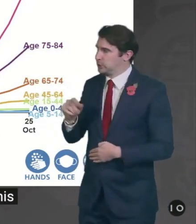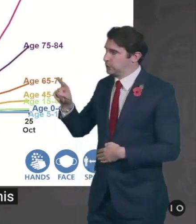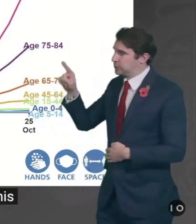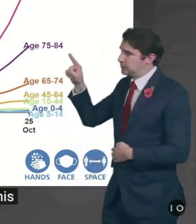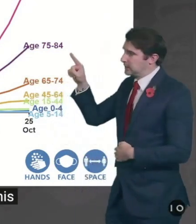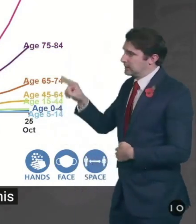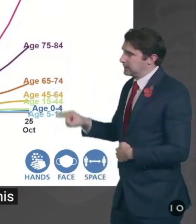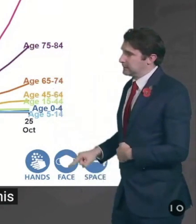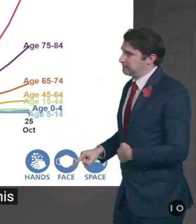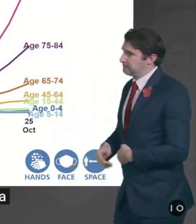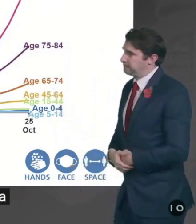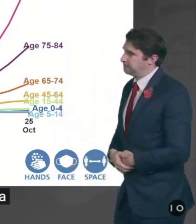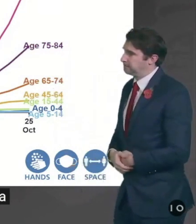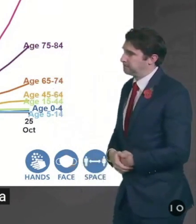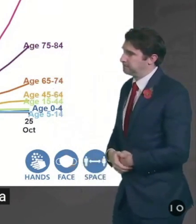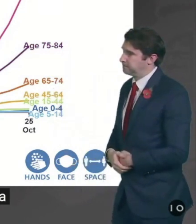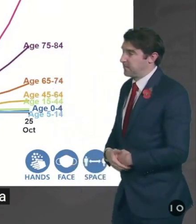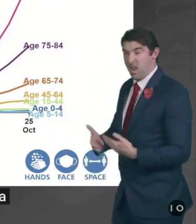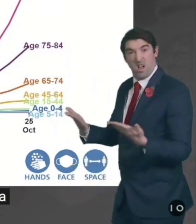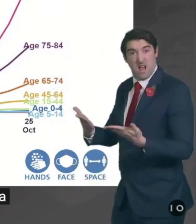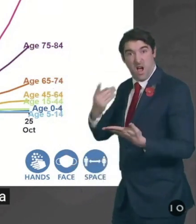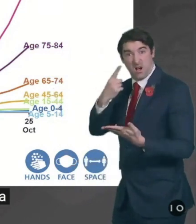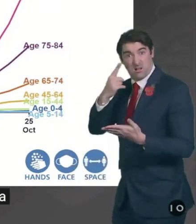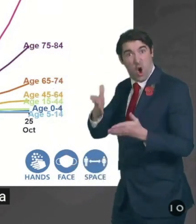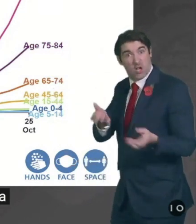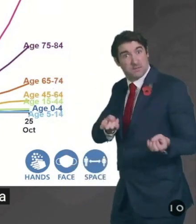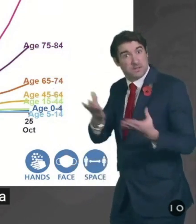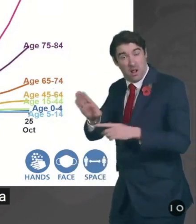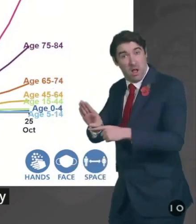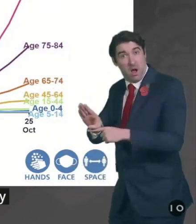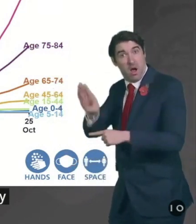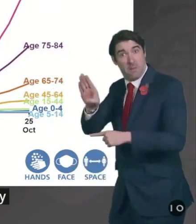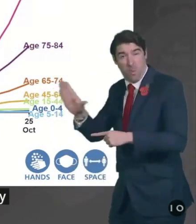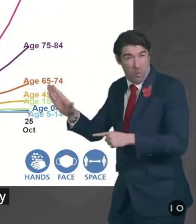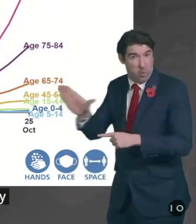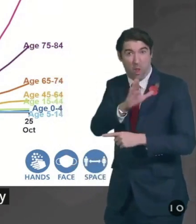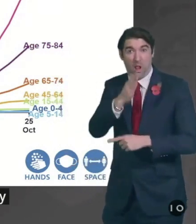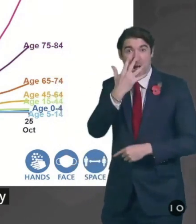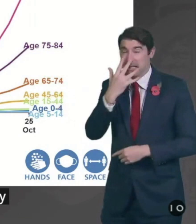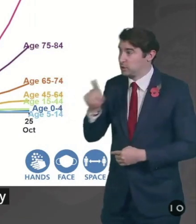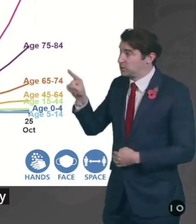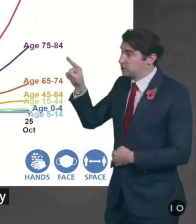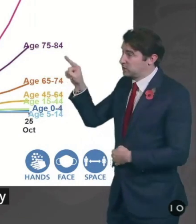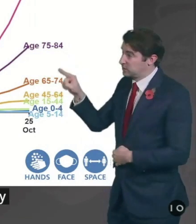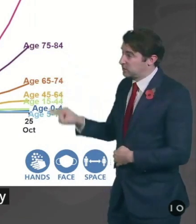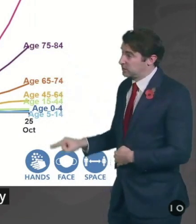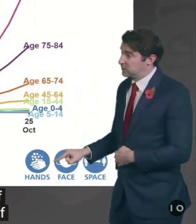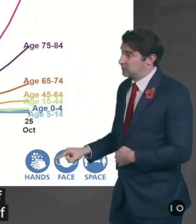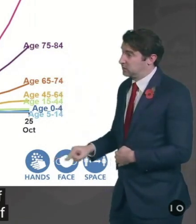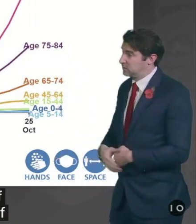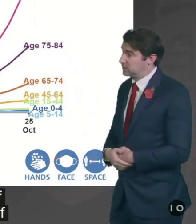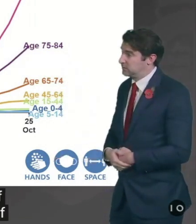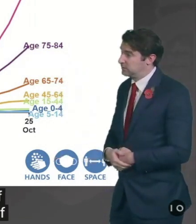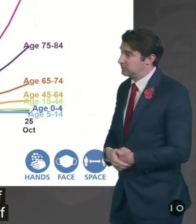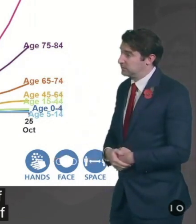virtually every age group in older adults, basically anyone over the age of 45. There's a rise in number of